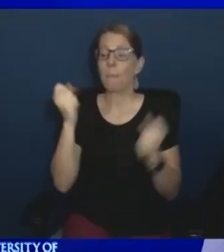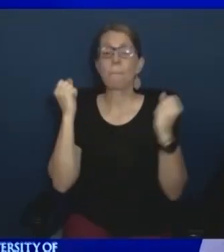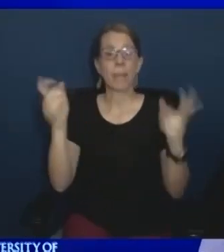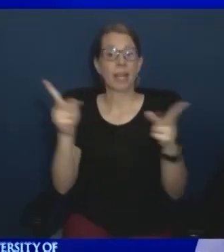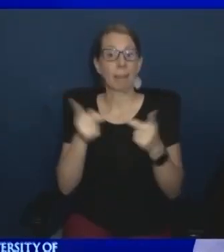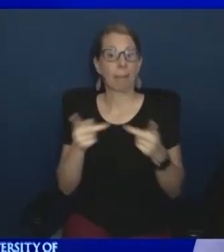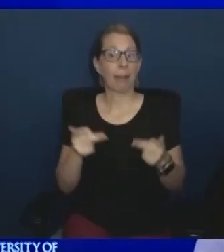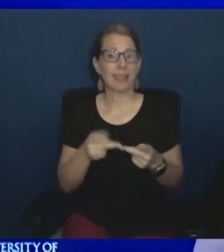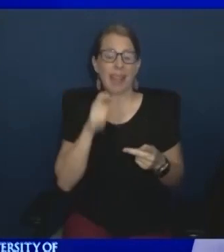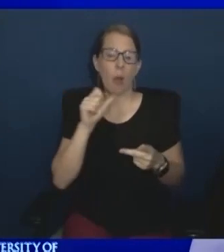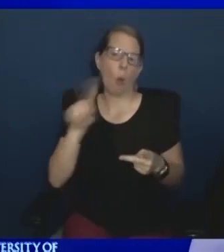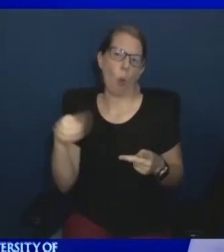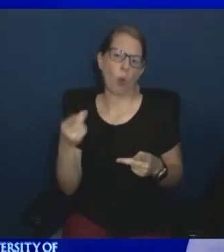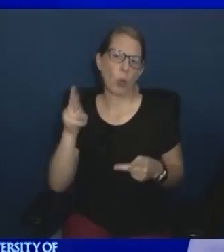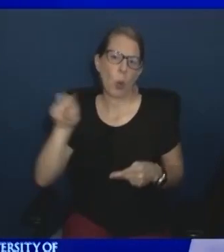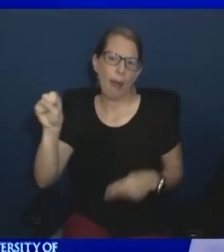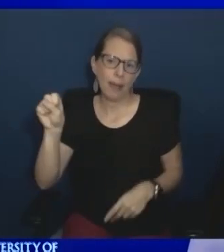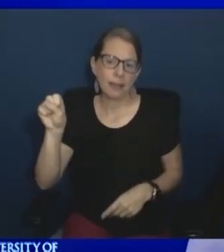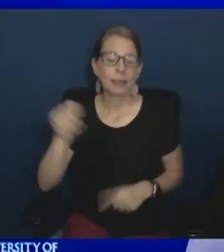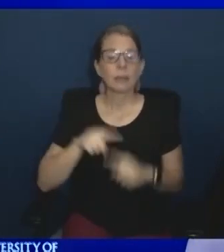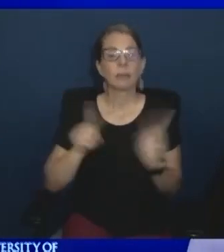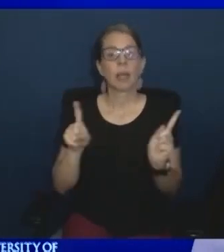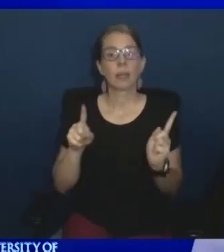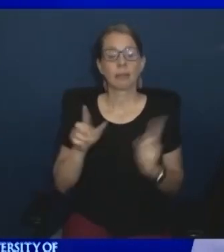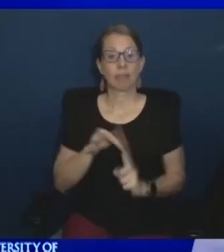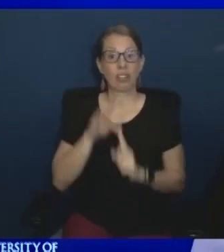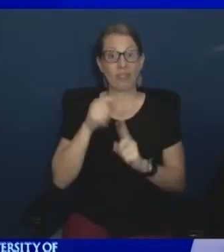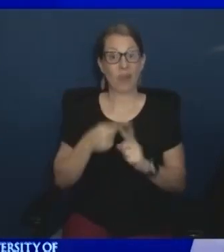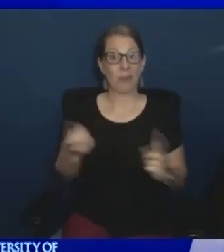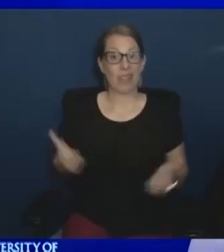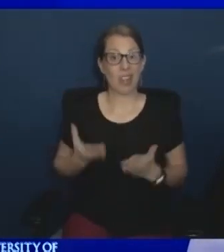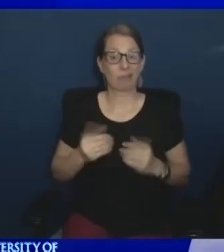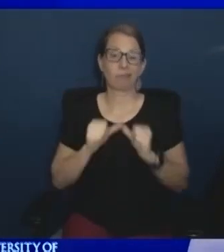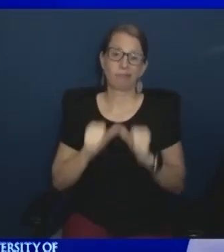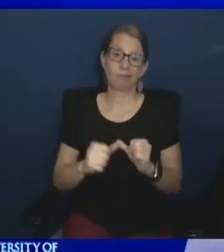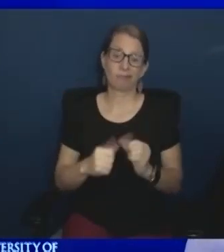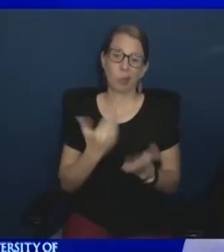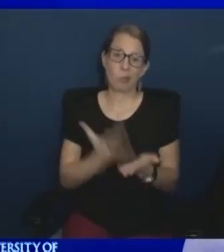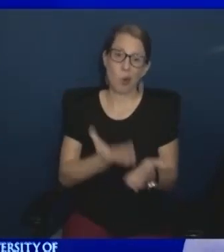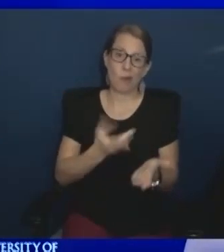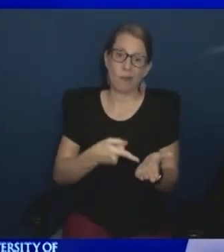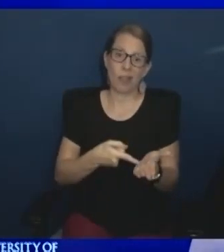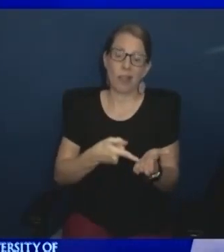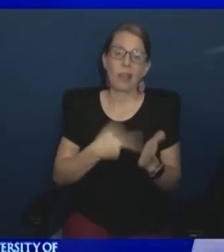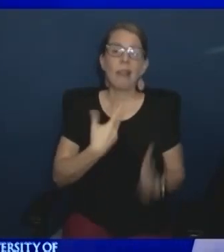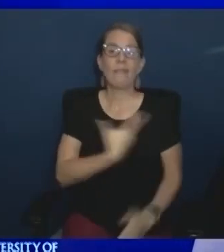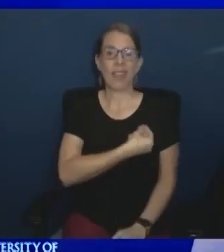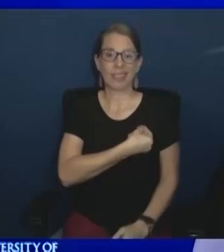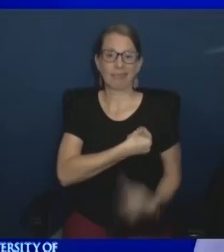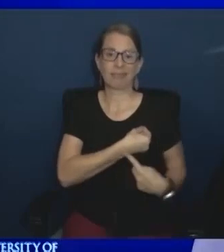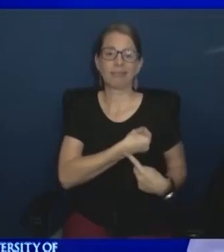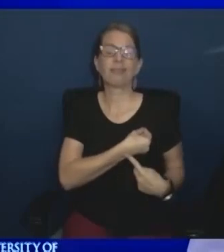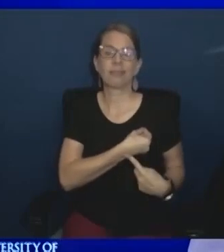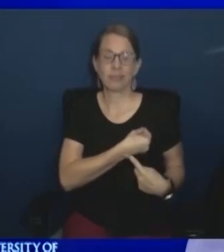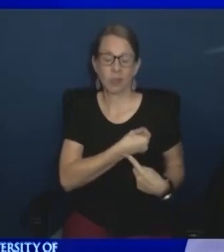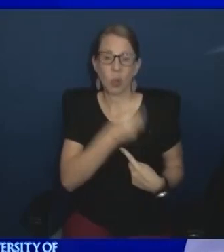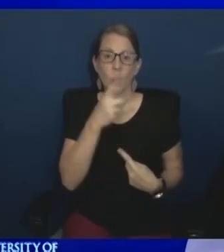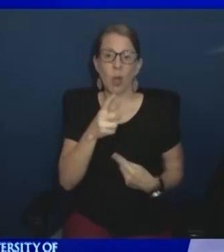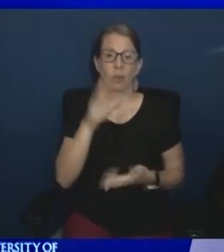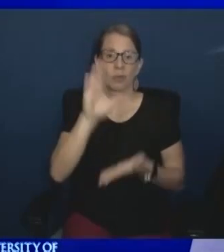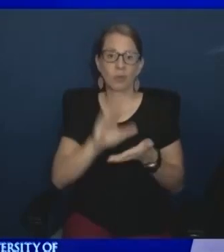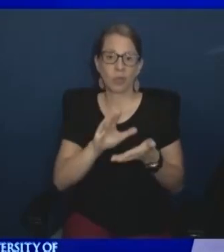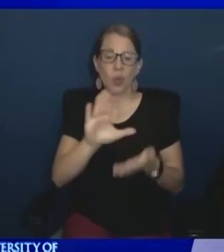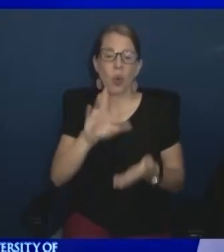United States, but especially from here, continue to show that the vaccination continues to significantly reduce your risk of going